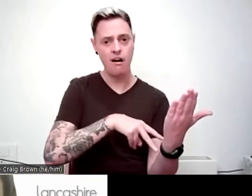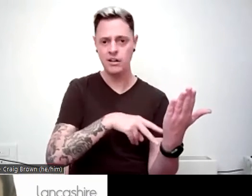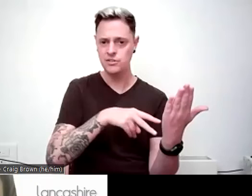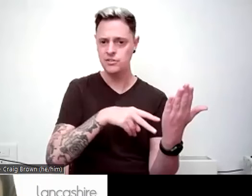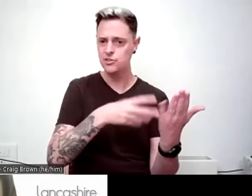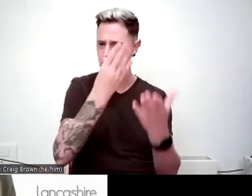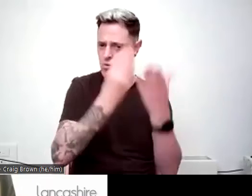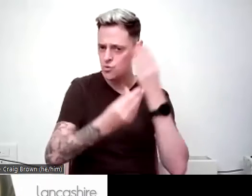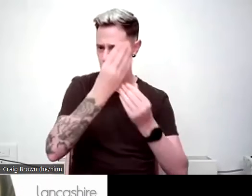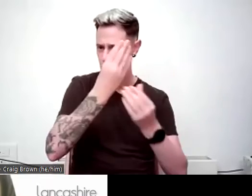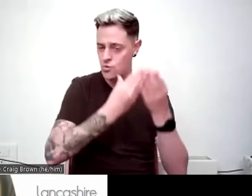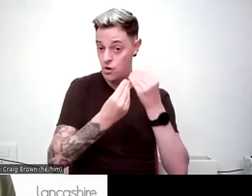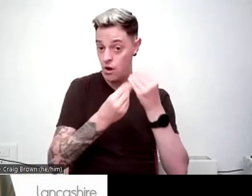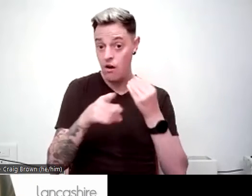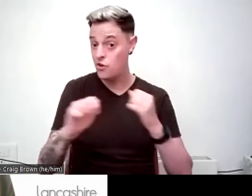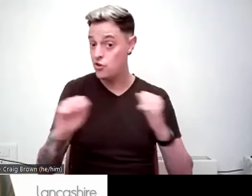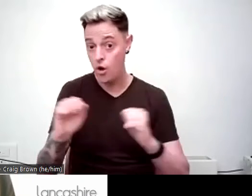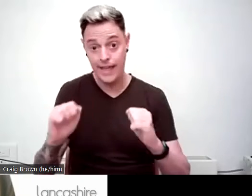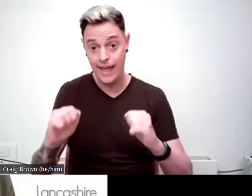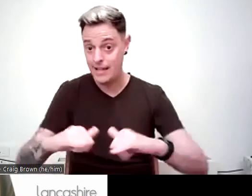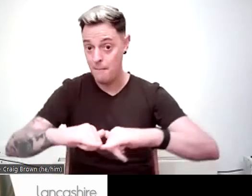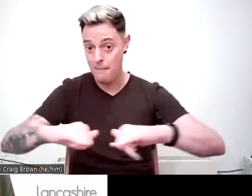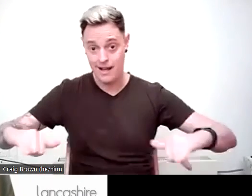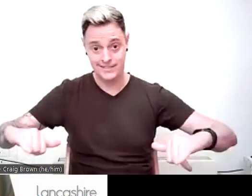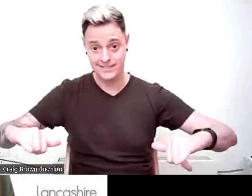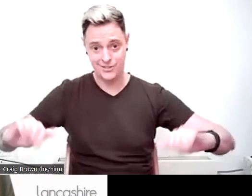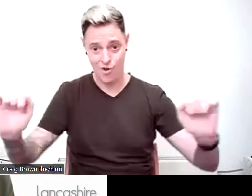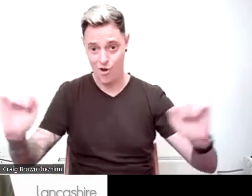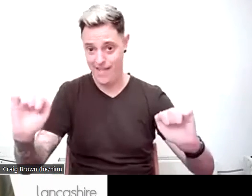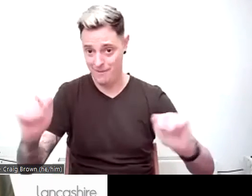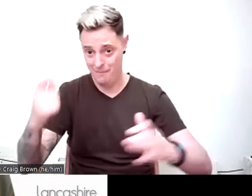Before even going out there to a class.